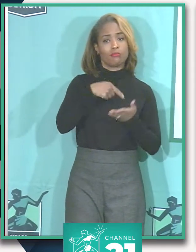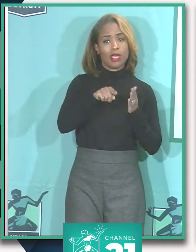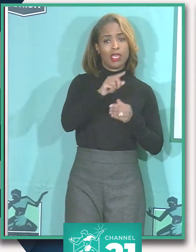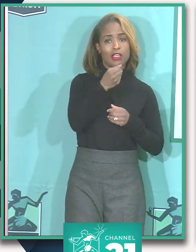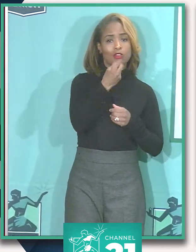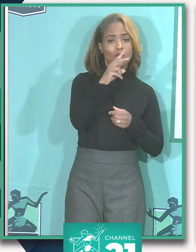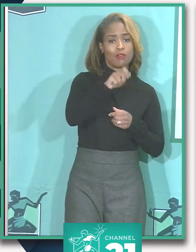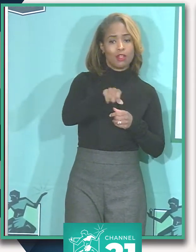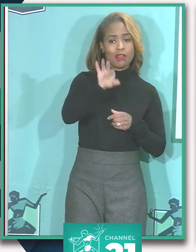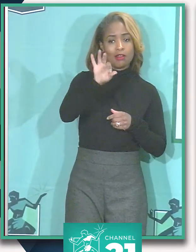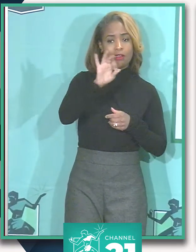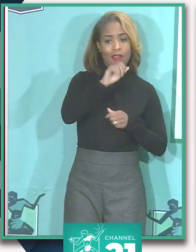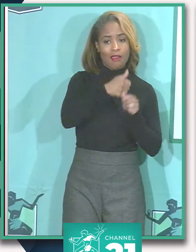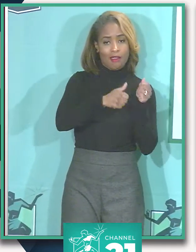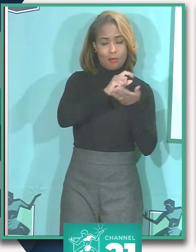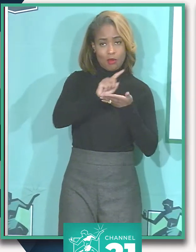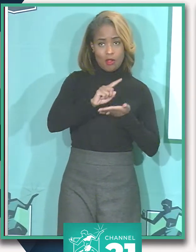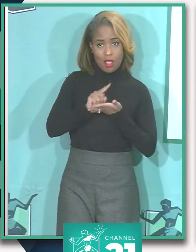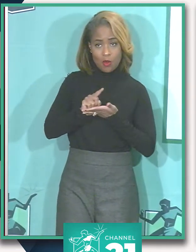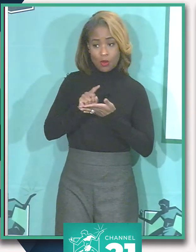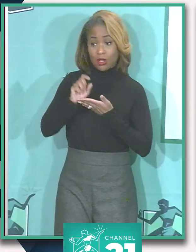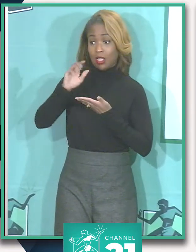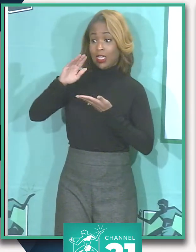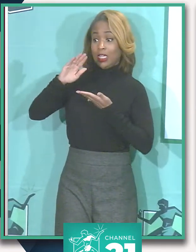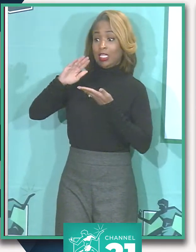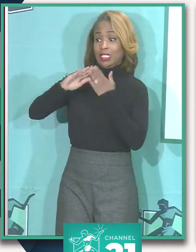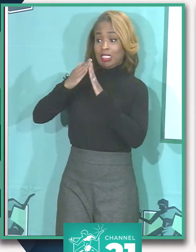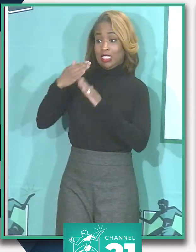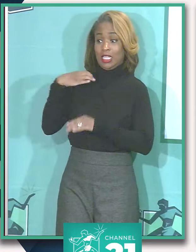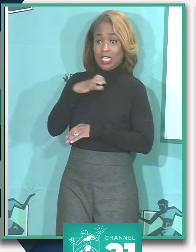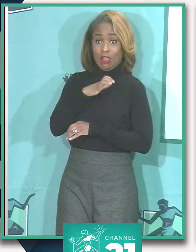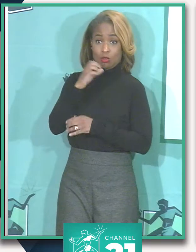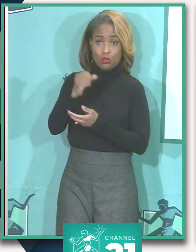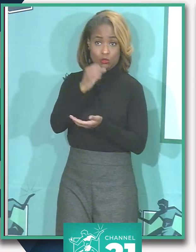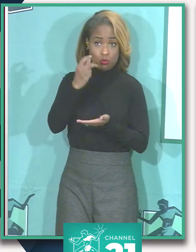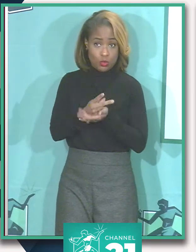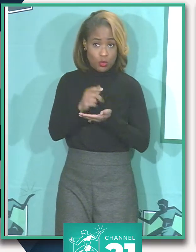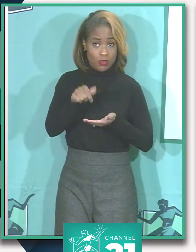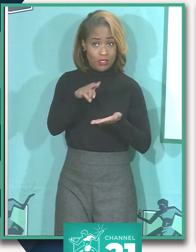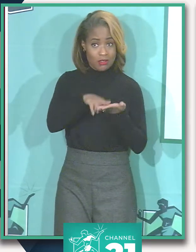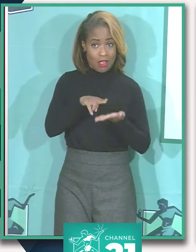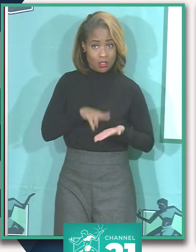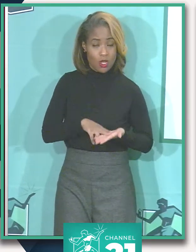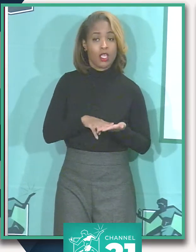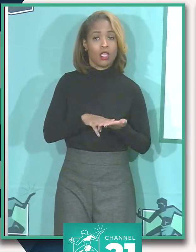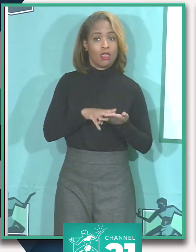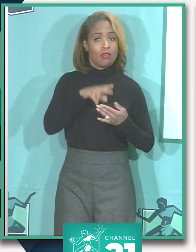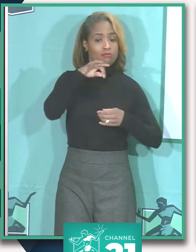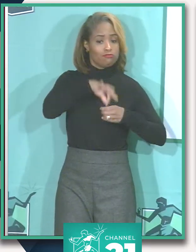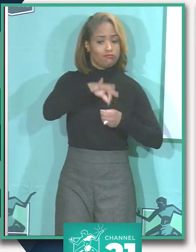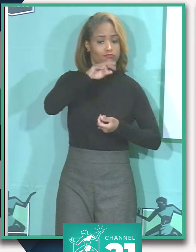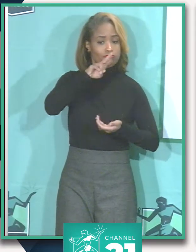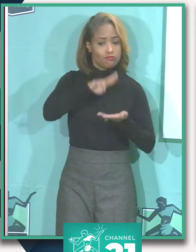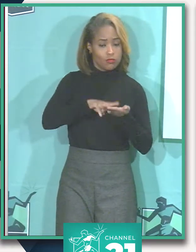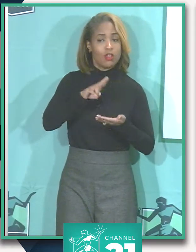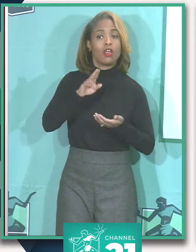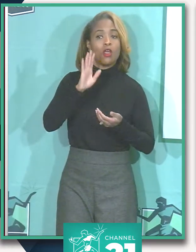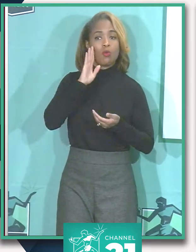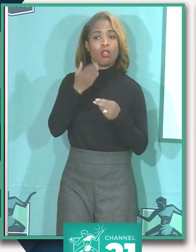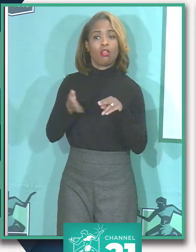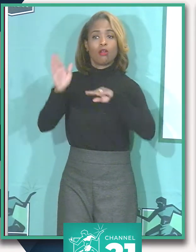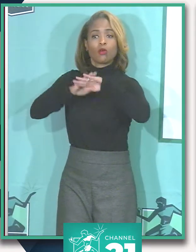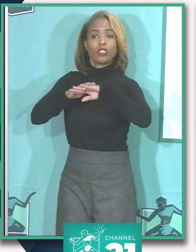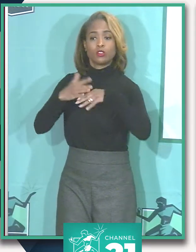hour. As soon as City Council ratifies this contract, their pay will go up to $15 an